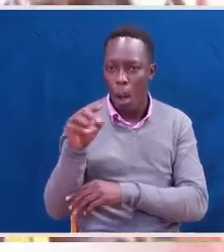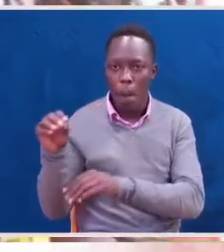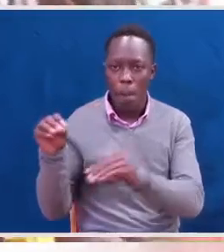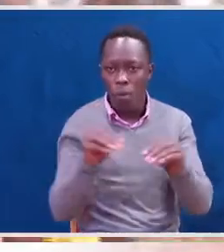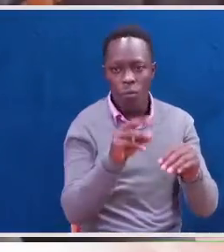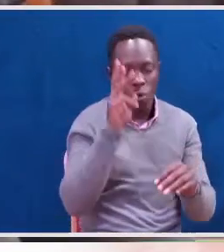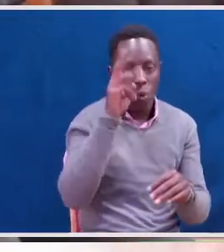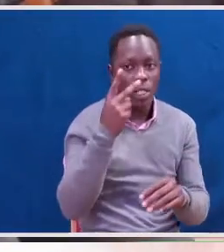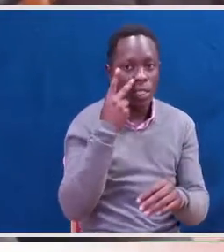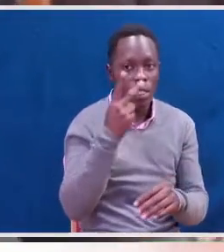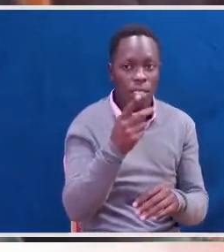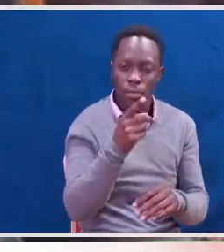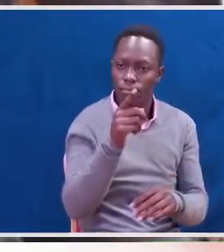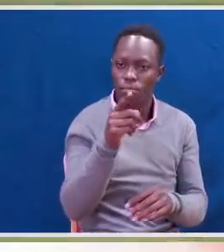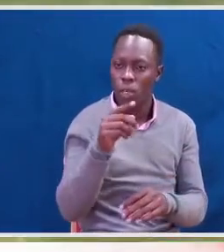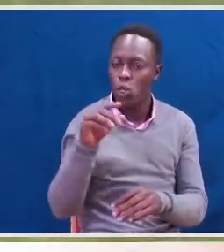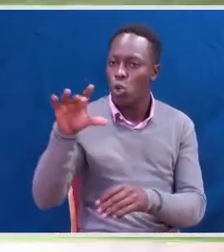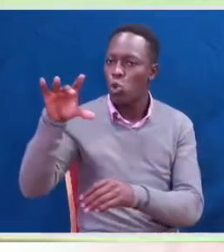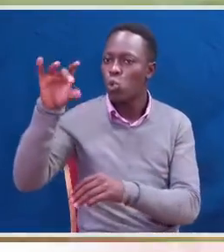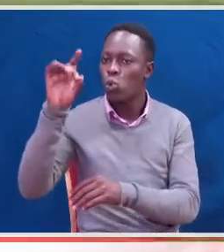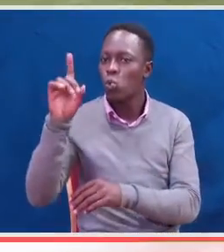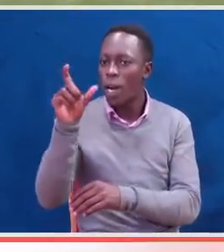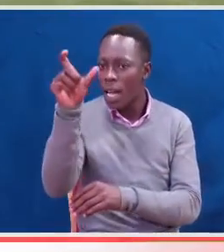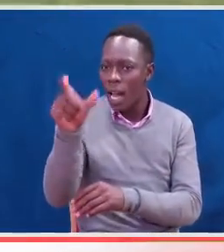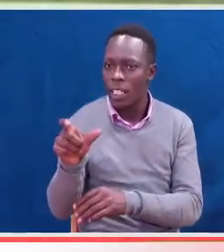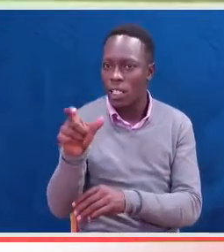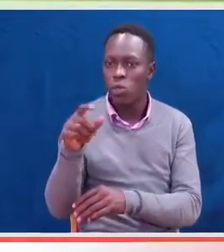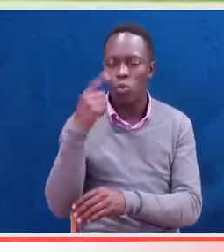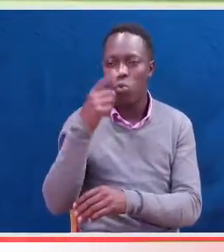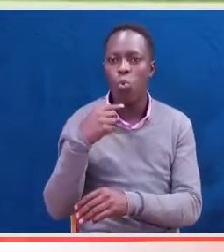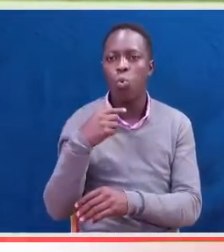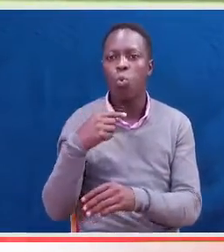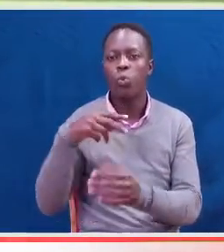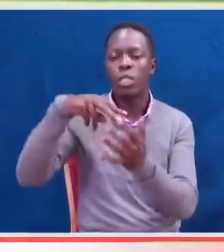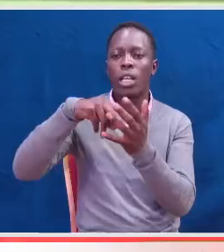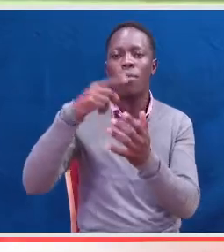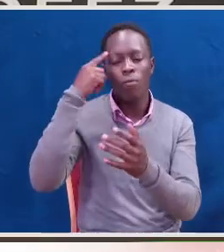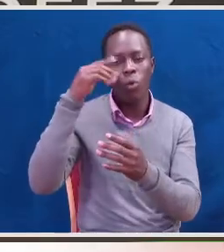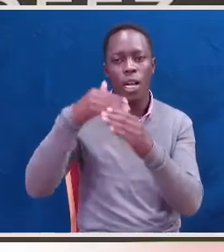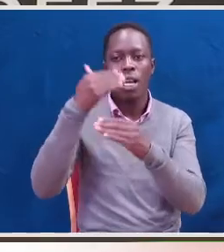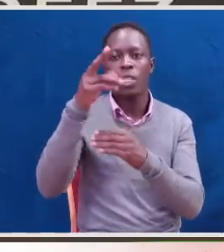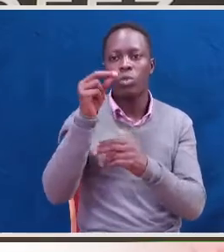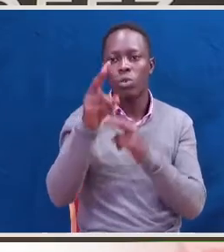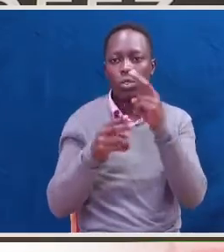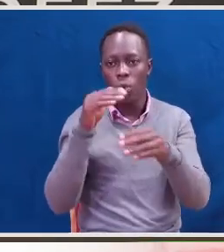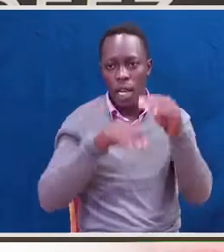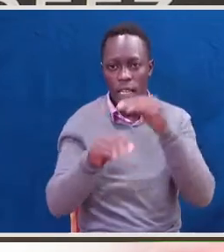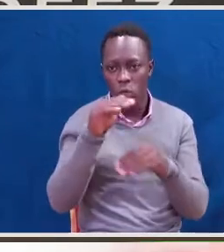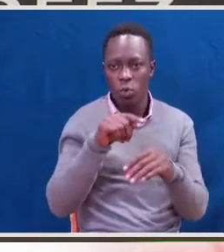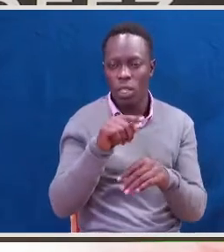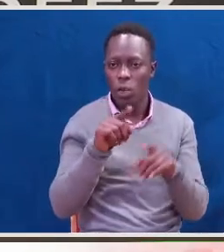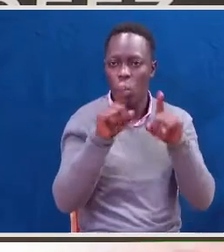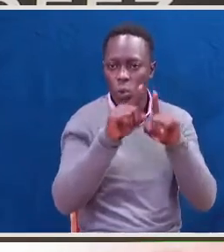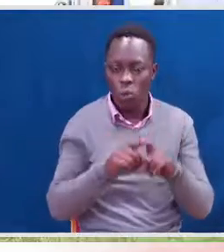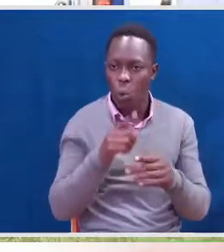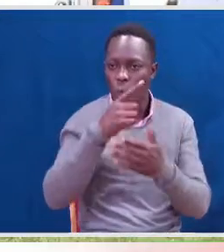the alliance settle on suitable candidate who will fly the alliance's flag in the general election, saying this is equally the right